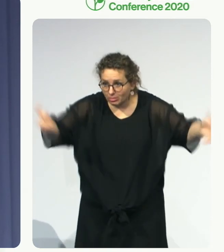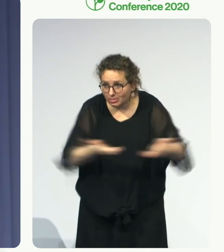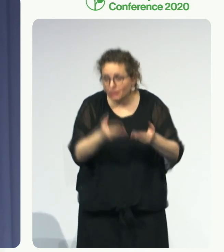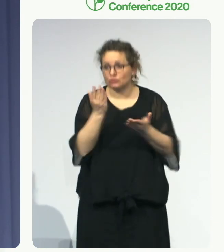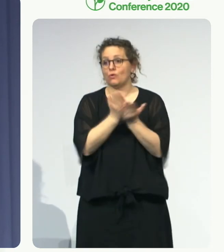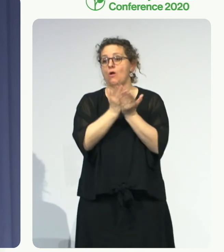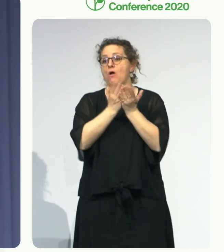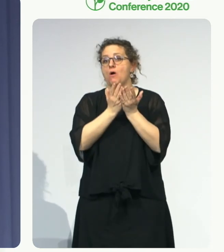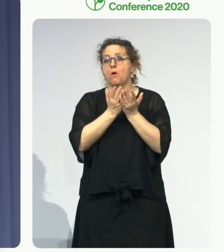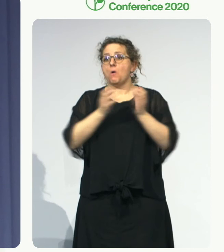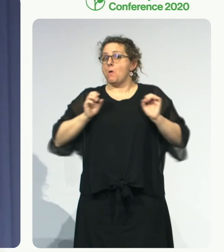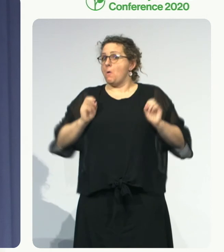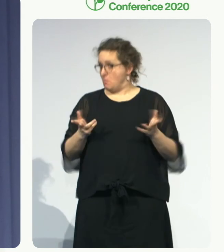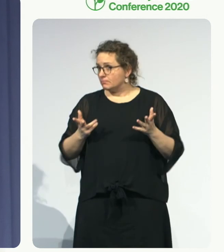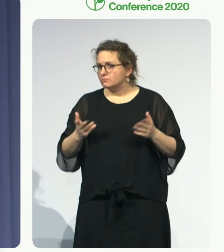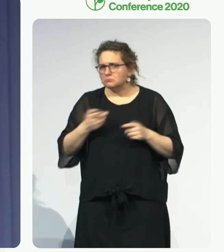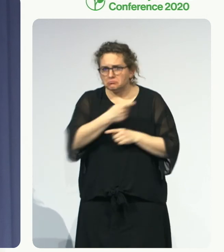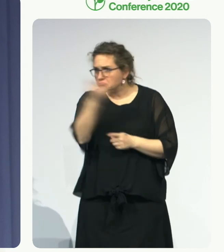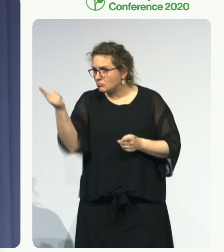other questions that we have come up?